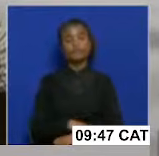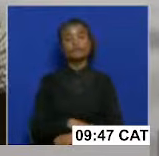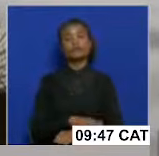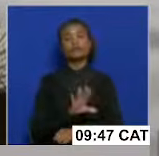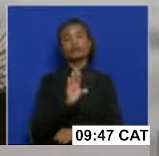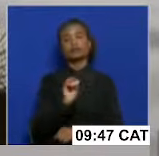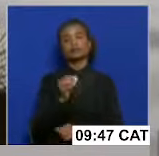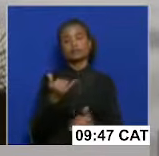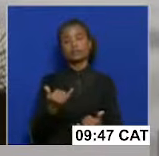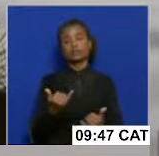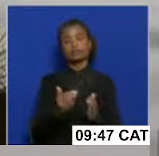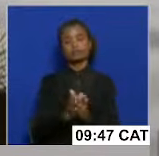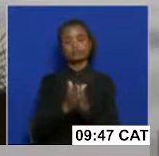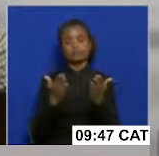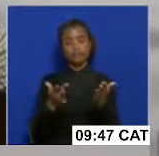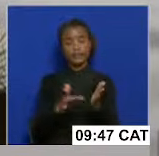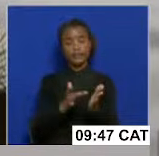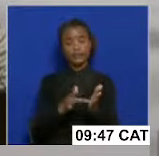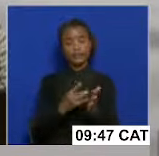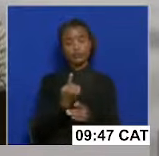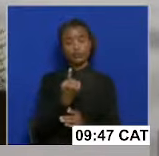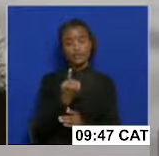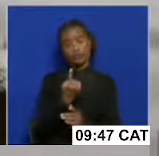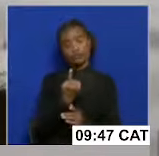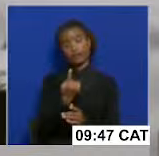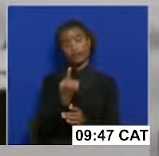first page of your witness statement.